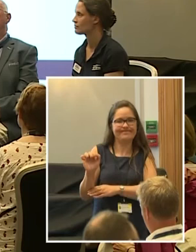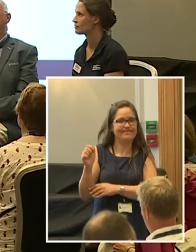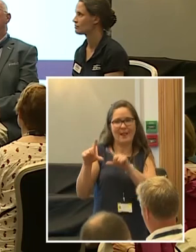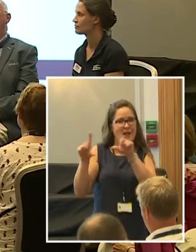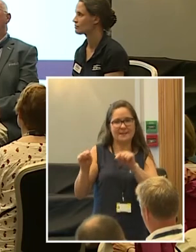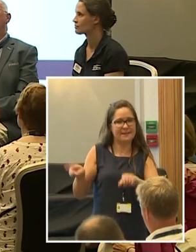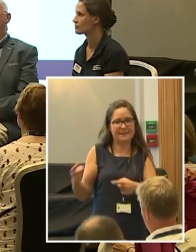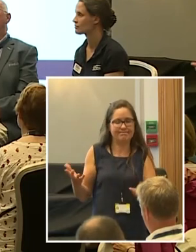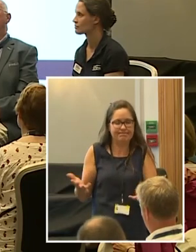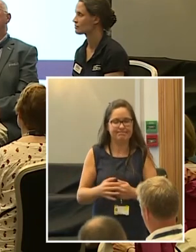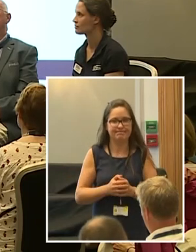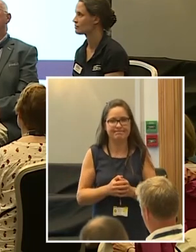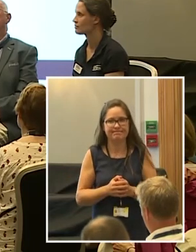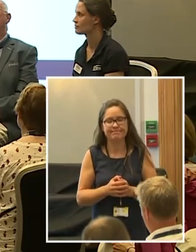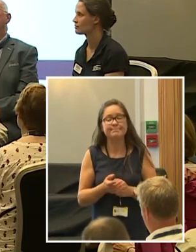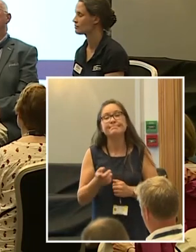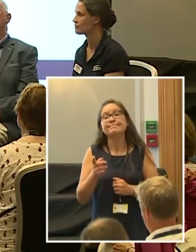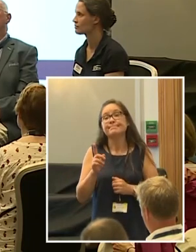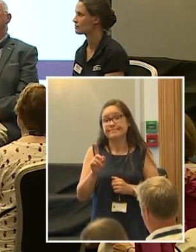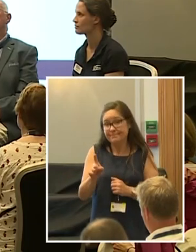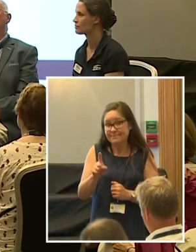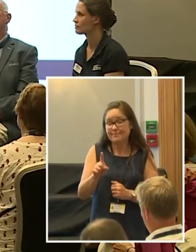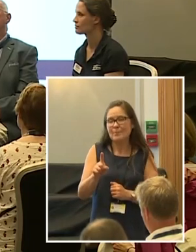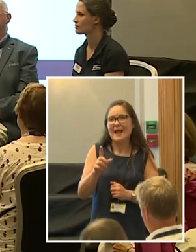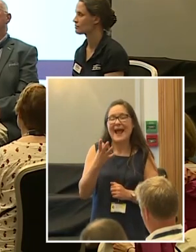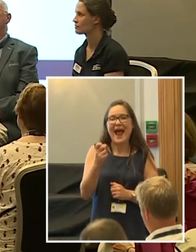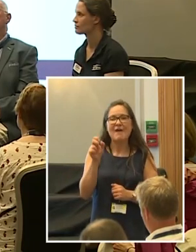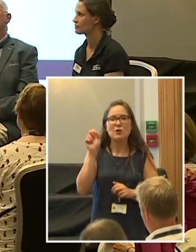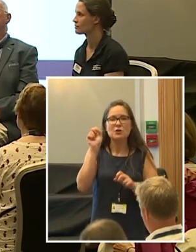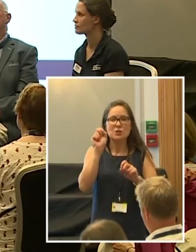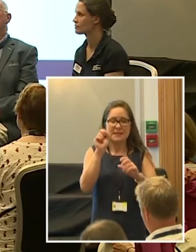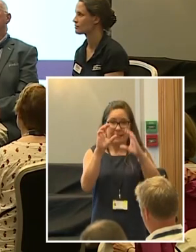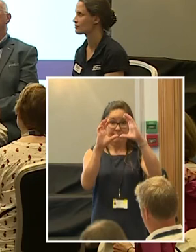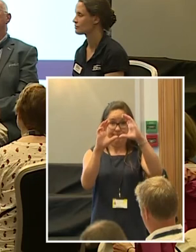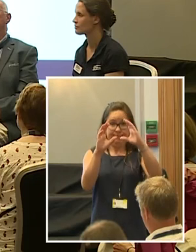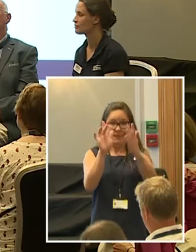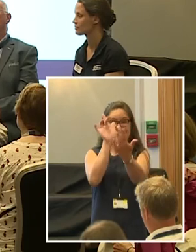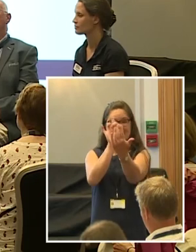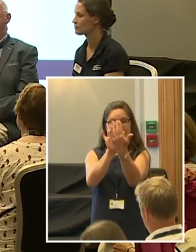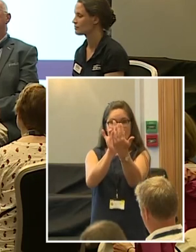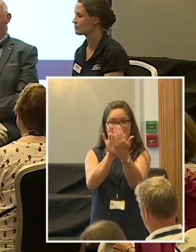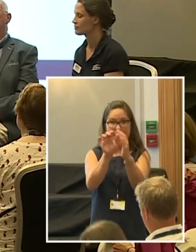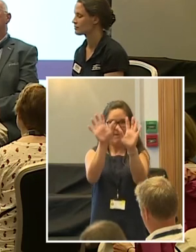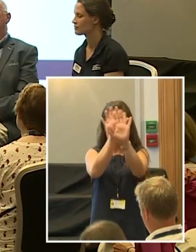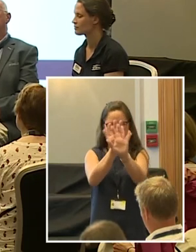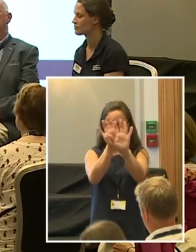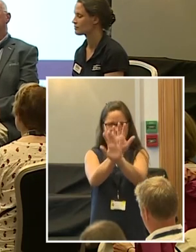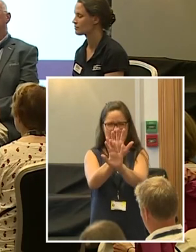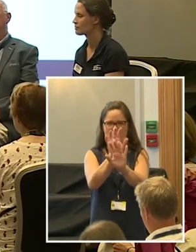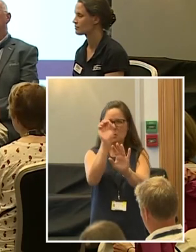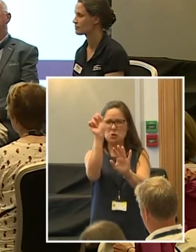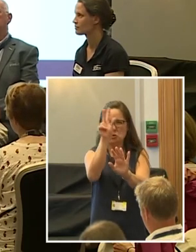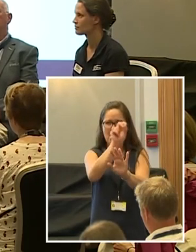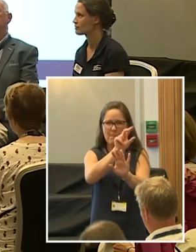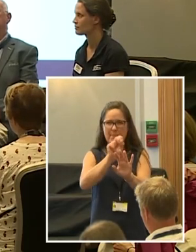addition, you can't have any significant spots in your central vision for driving. So if you've got